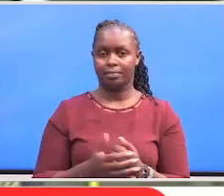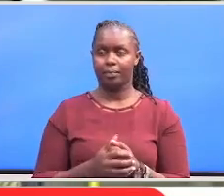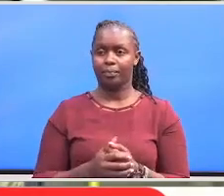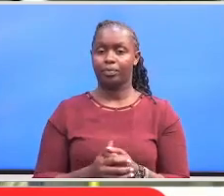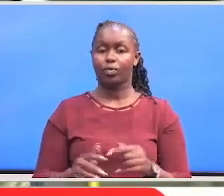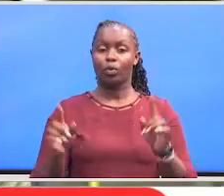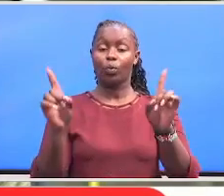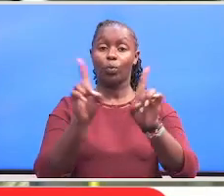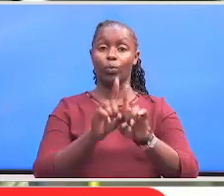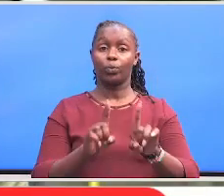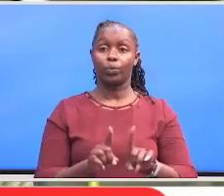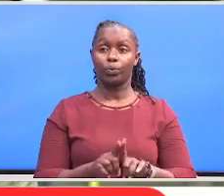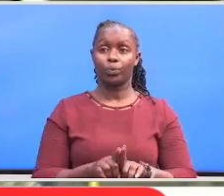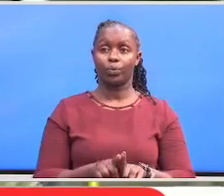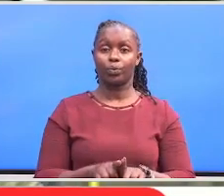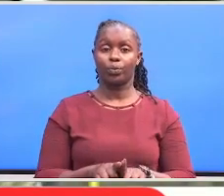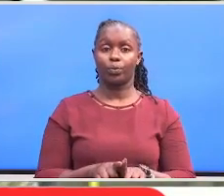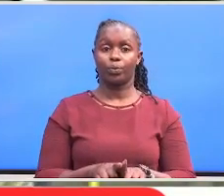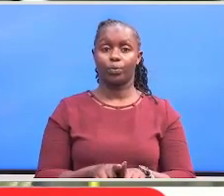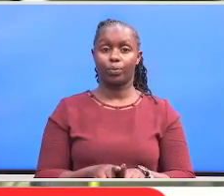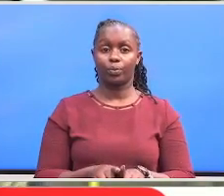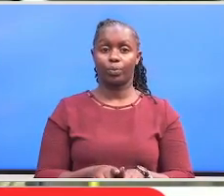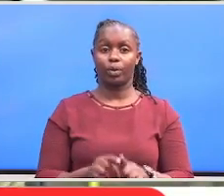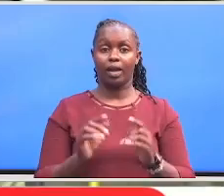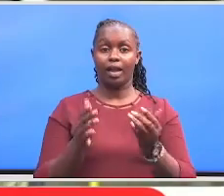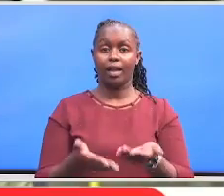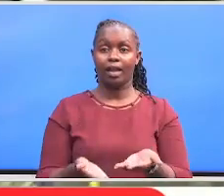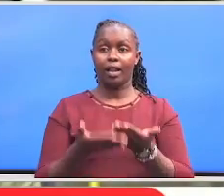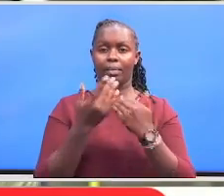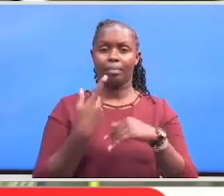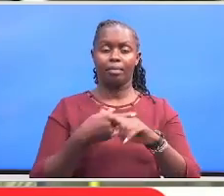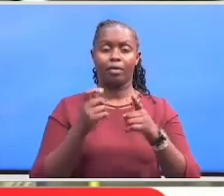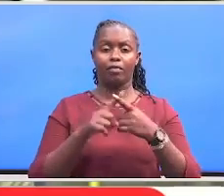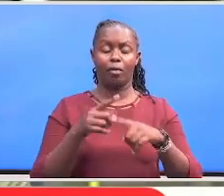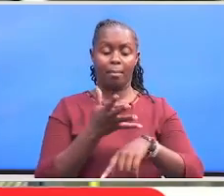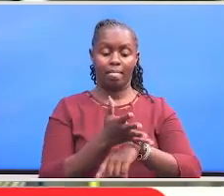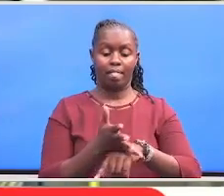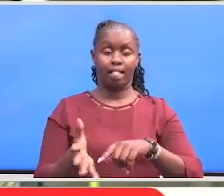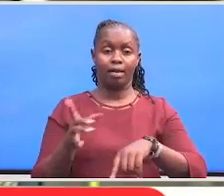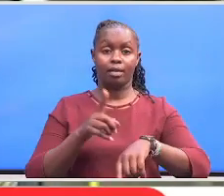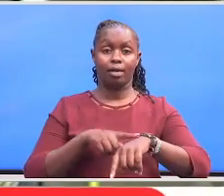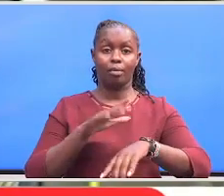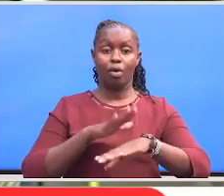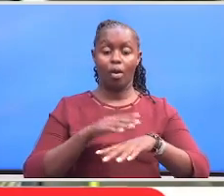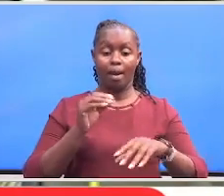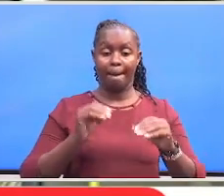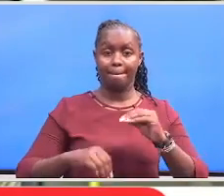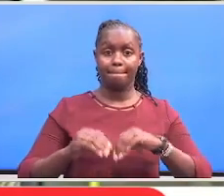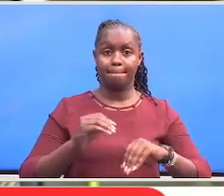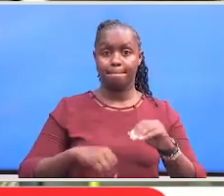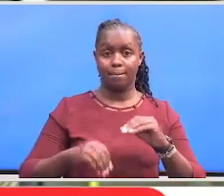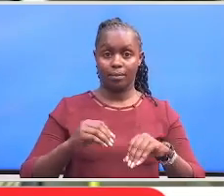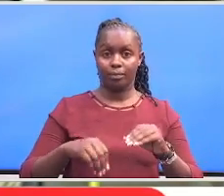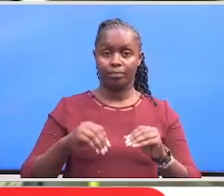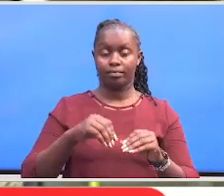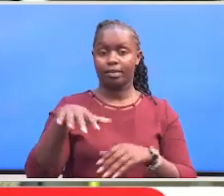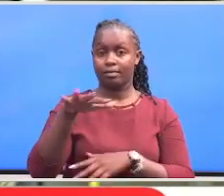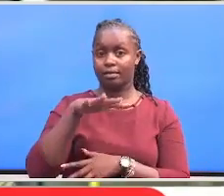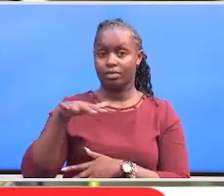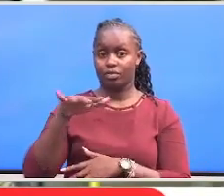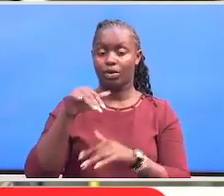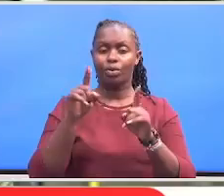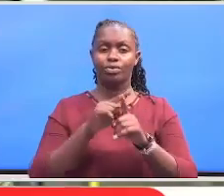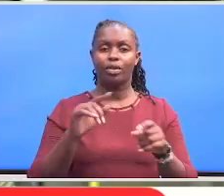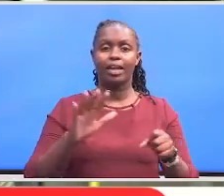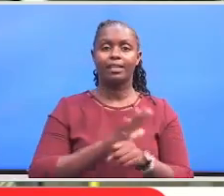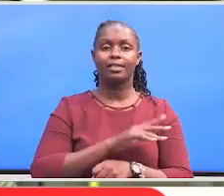kupanga the tiny uko kwa nini kwa polling stations. Second, the entire